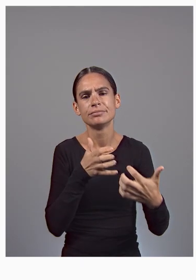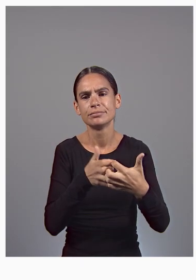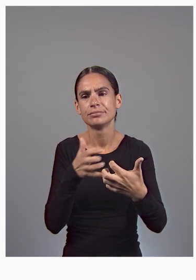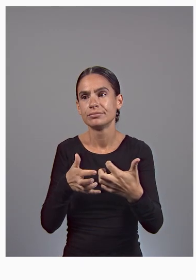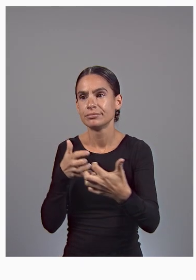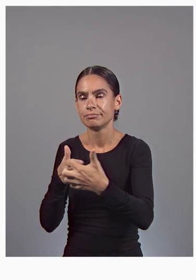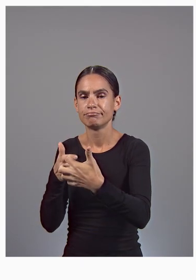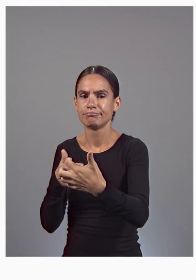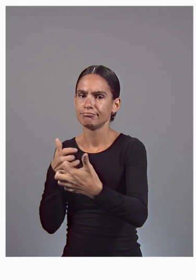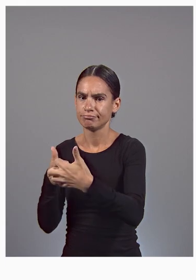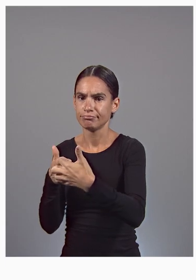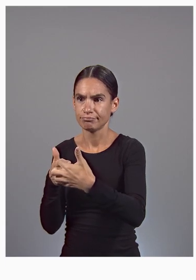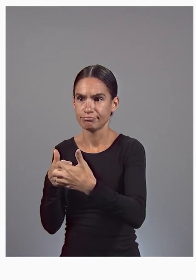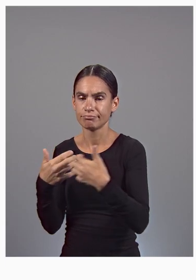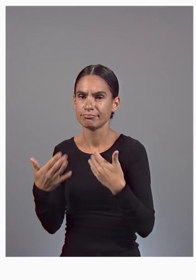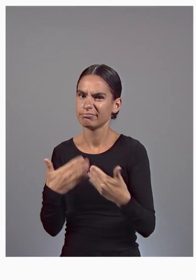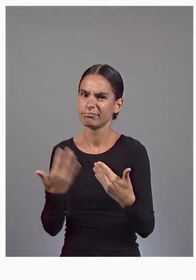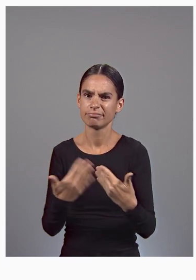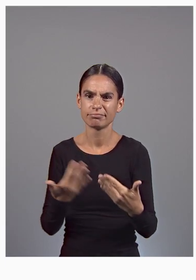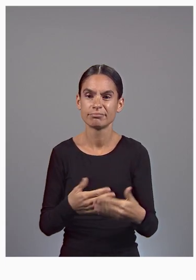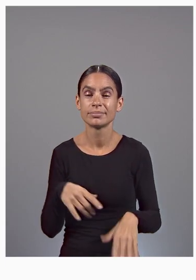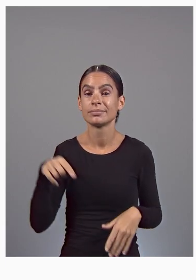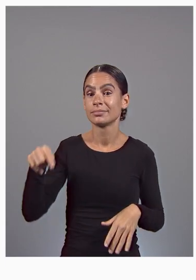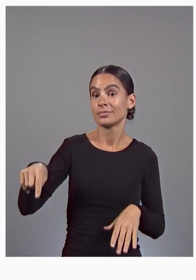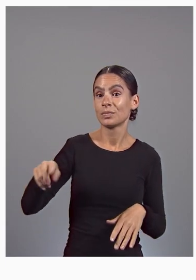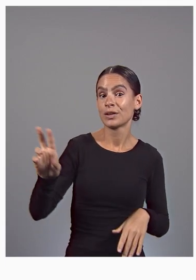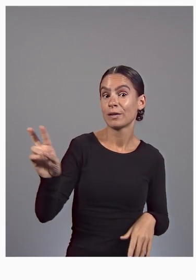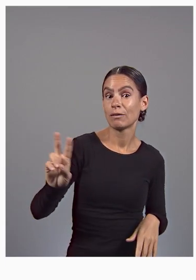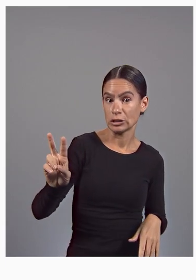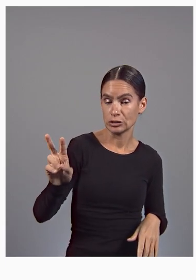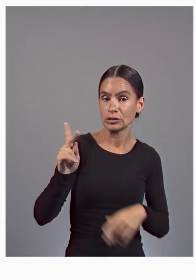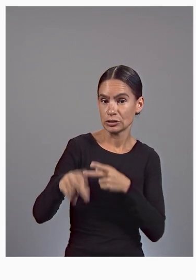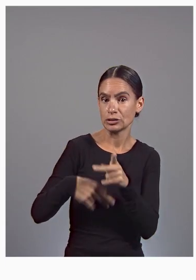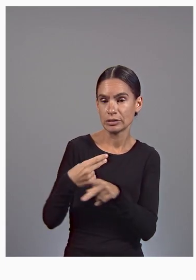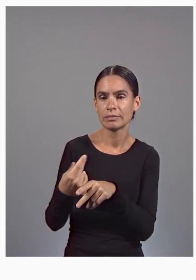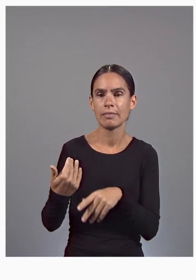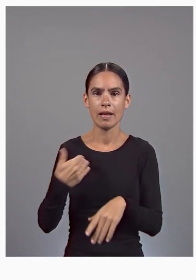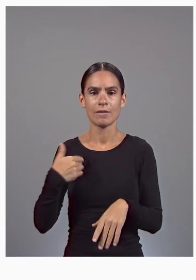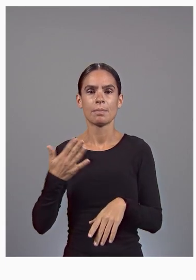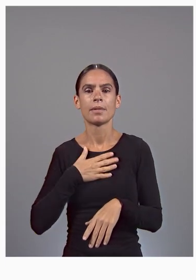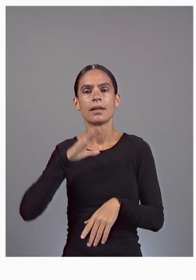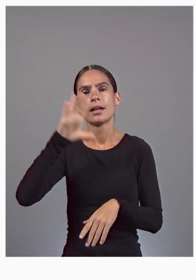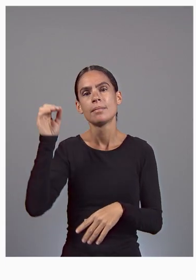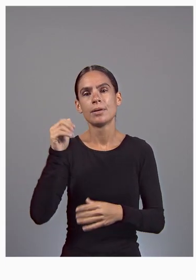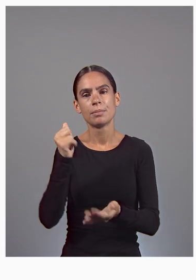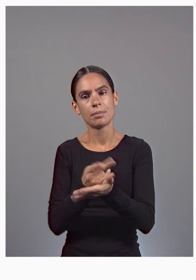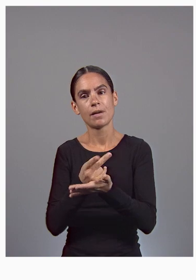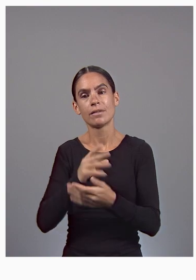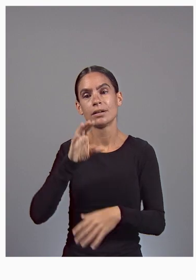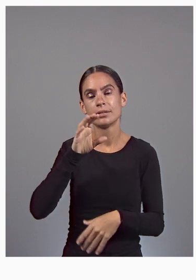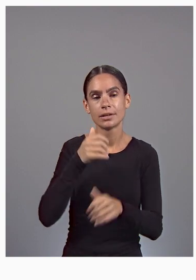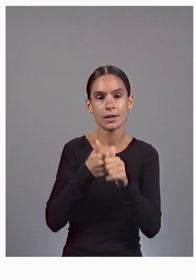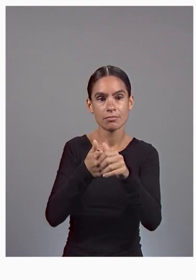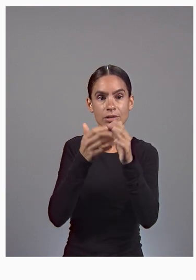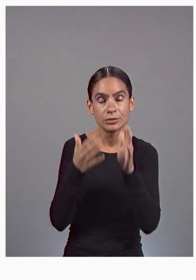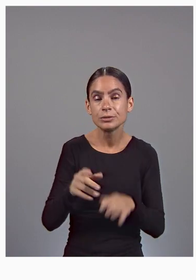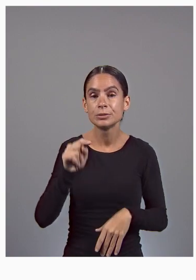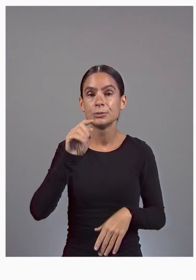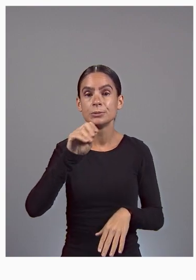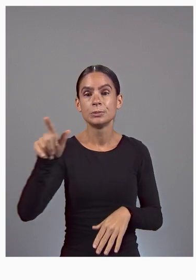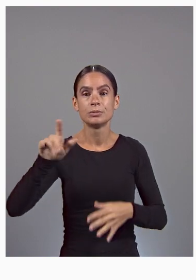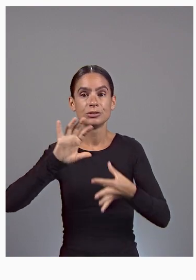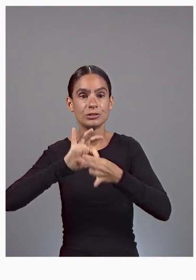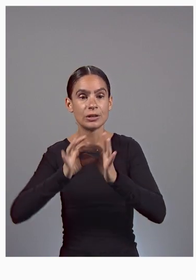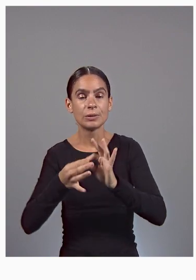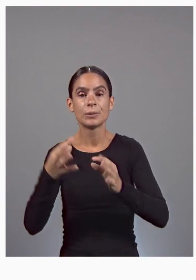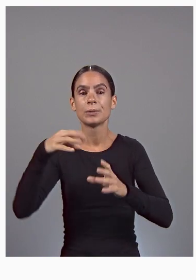customizable, and the version I'm showing today has all the tools and compilers and everything I need, including the brand new Source Protect extension.